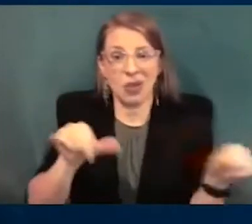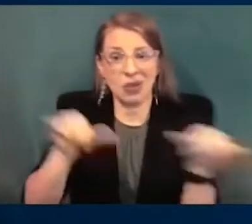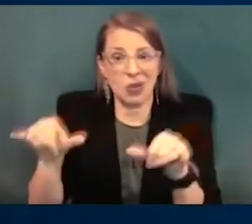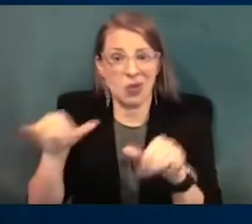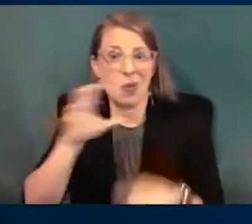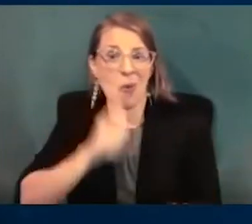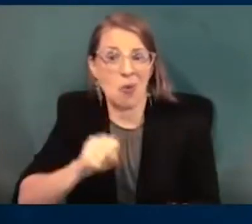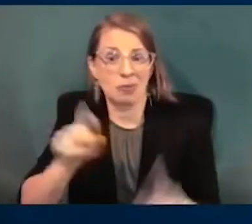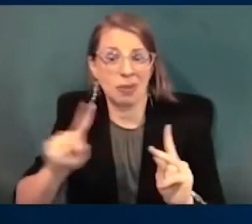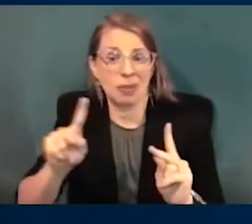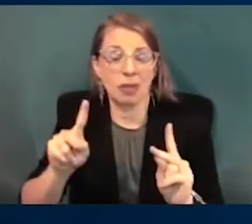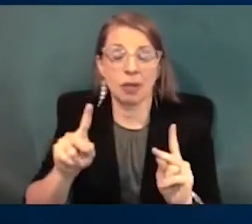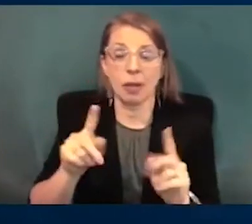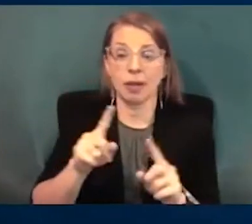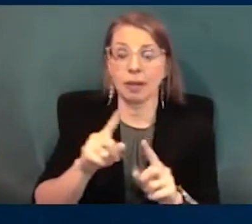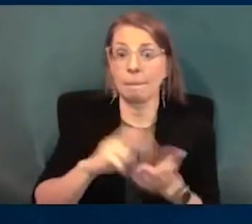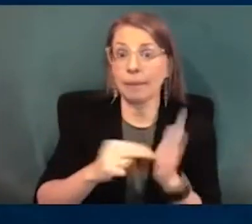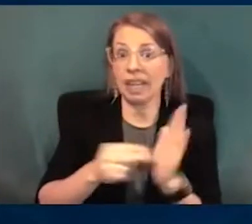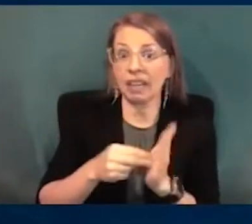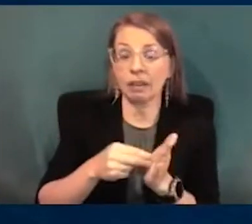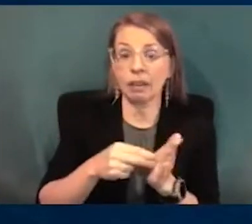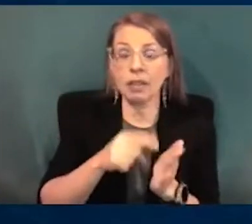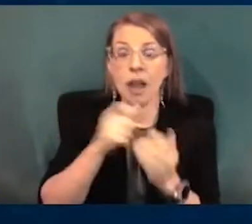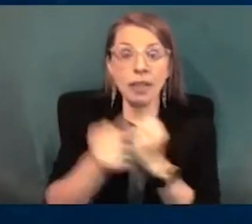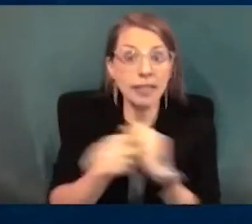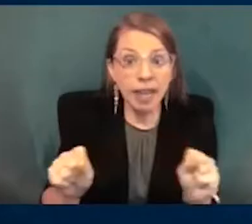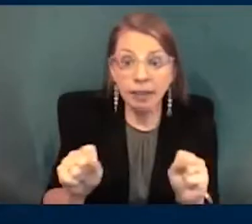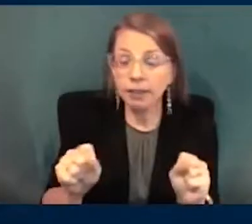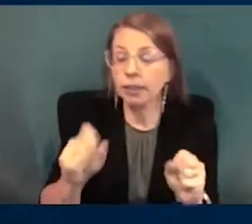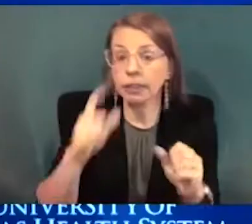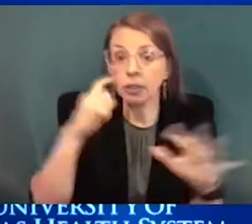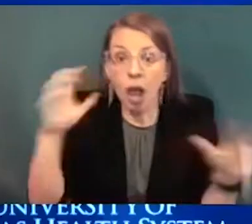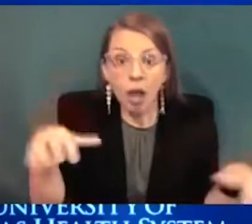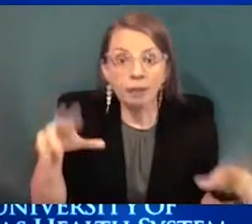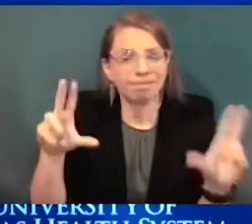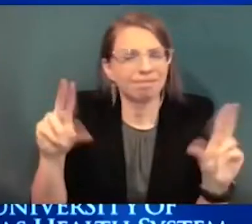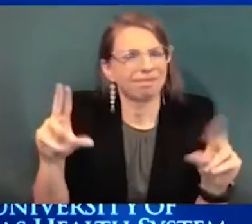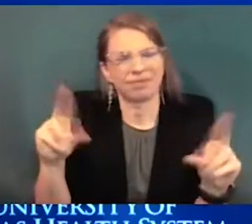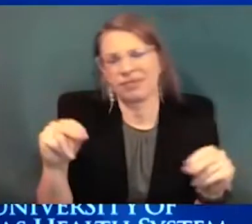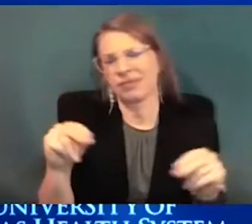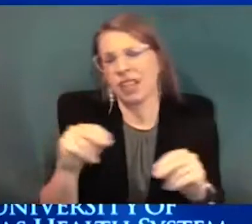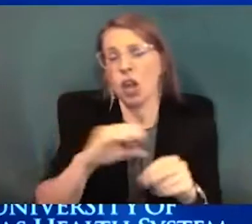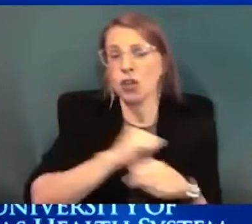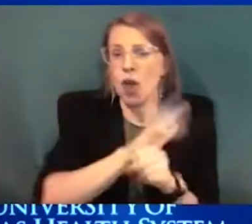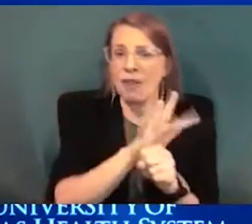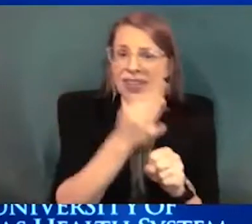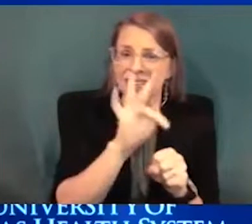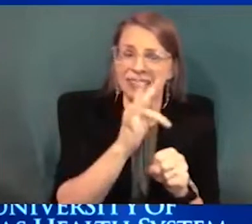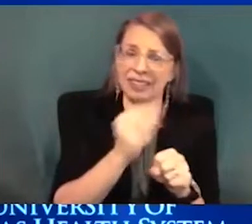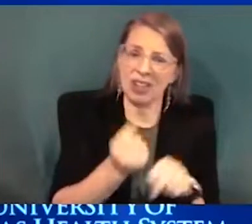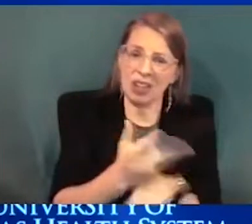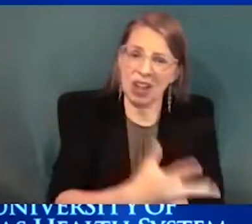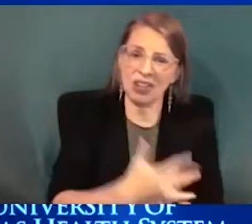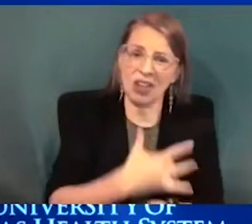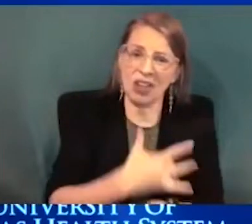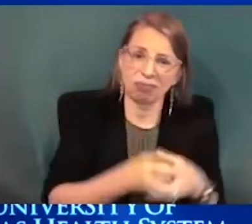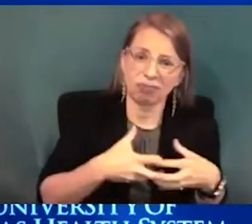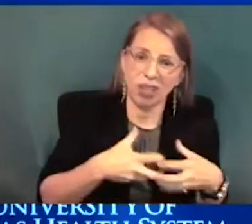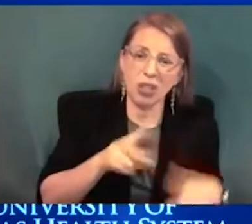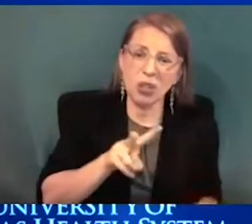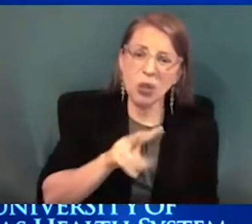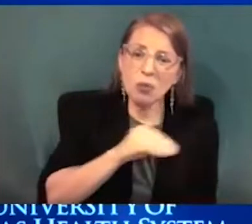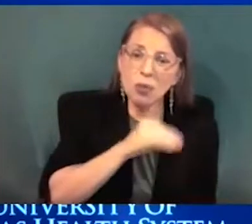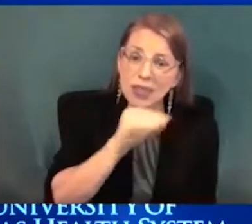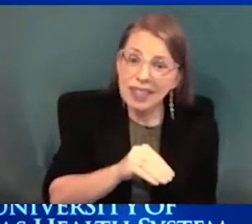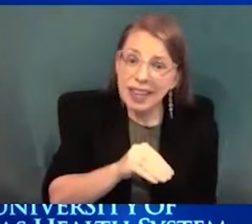this. It is not surprising. And remember that COVID-19 itself causes heart inflammation in about 2% of patients. So